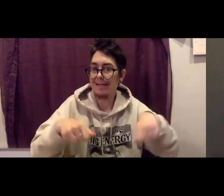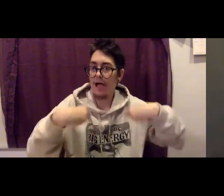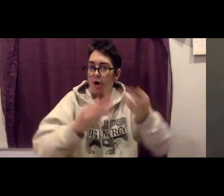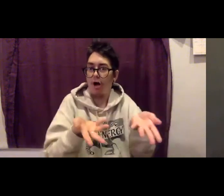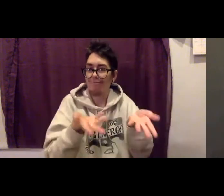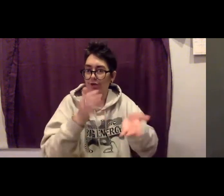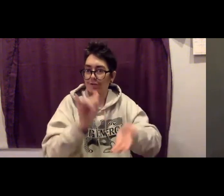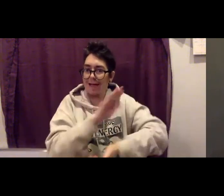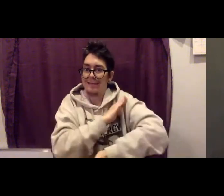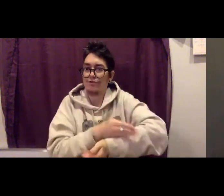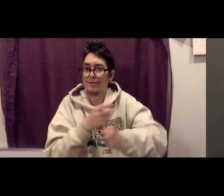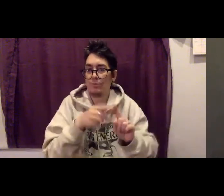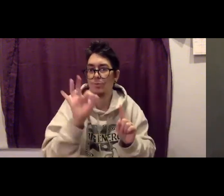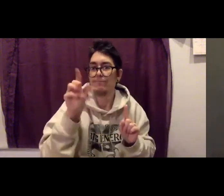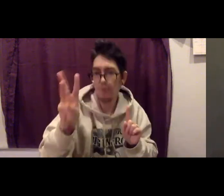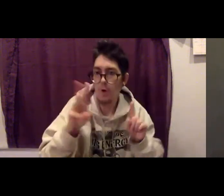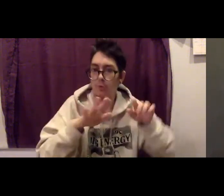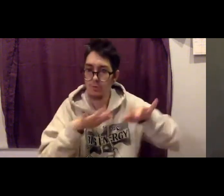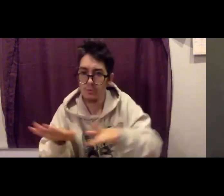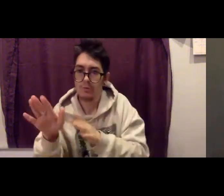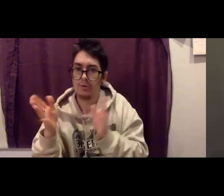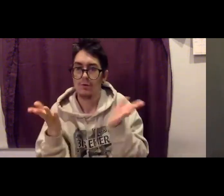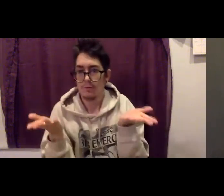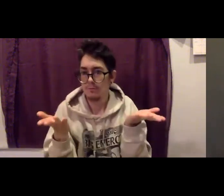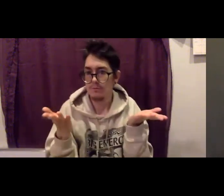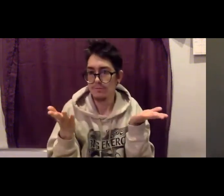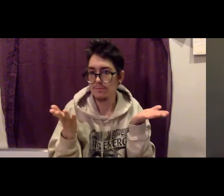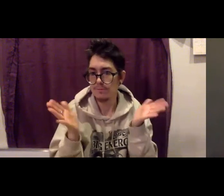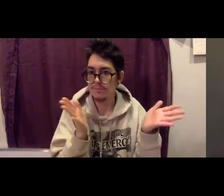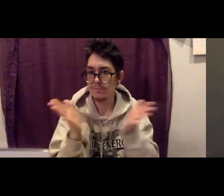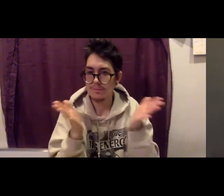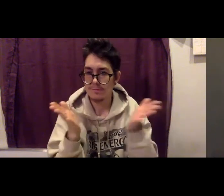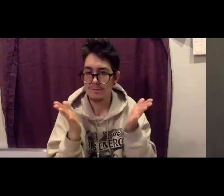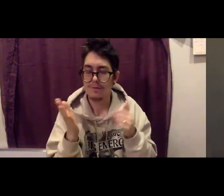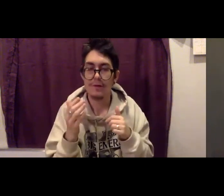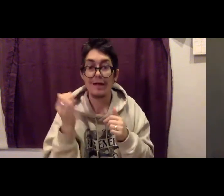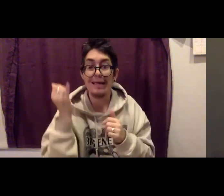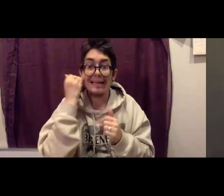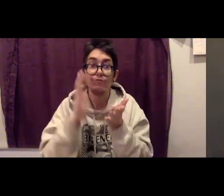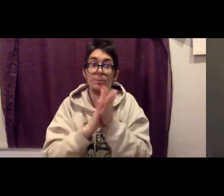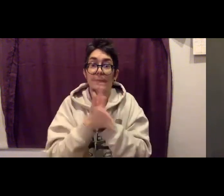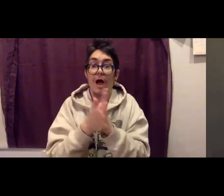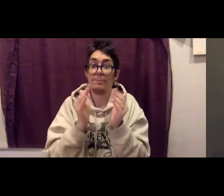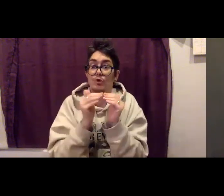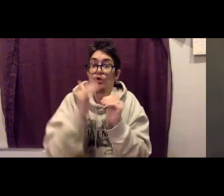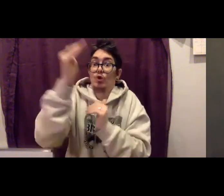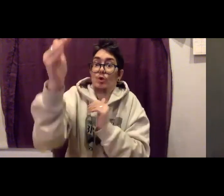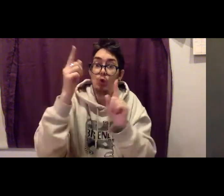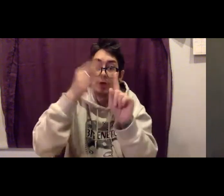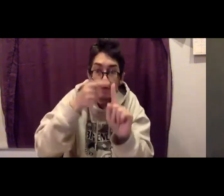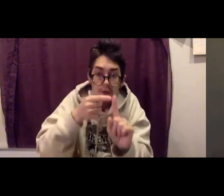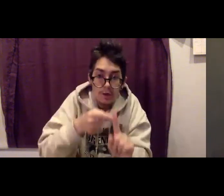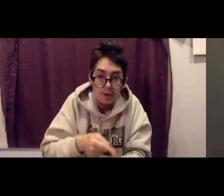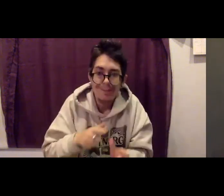specificity, but still you can offer the energy space to flow, a little bit of wiggle room, if you